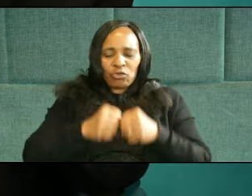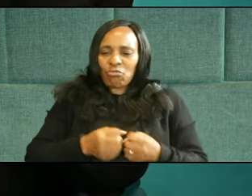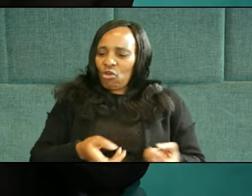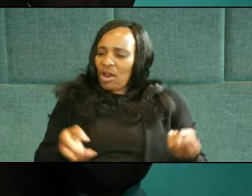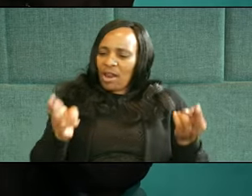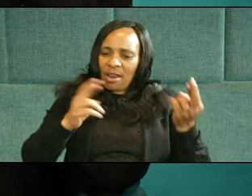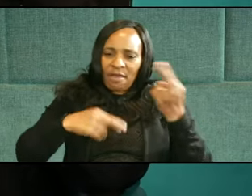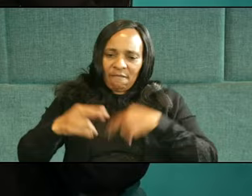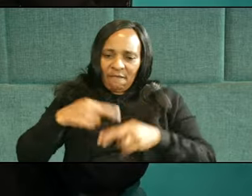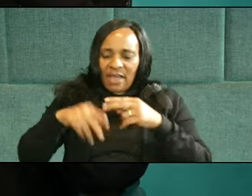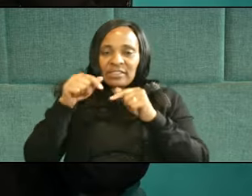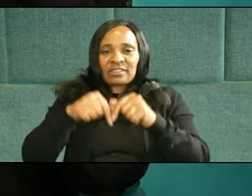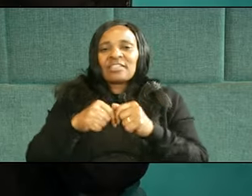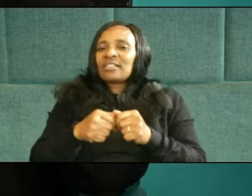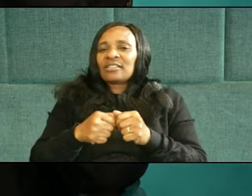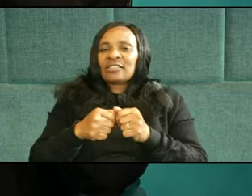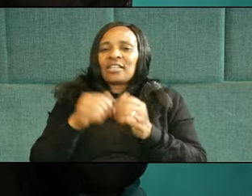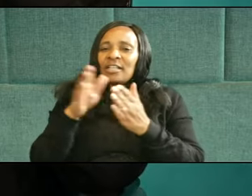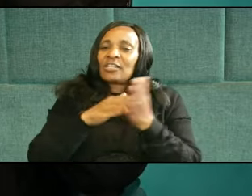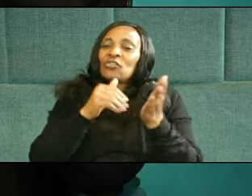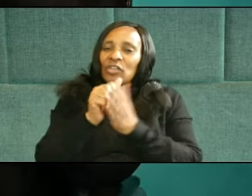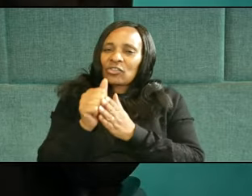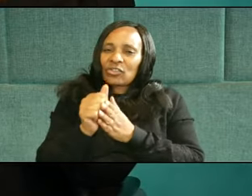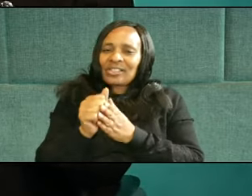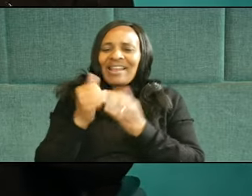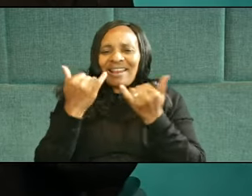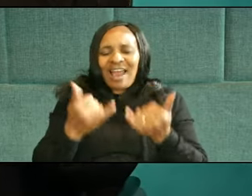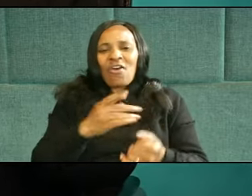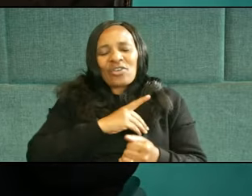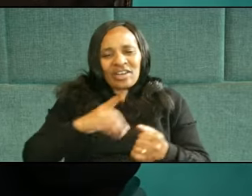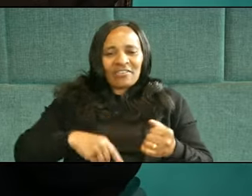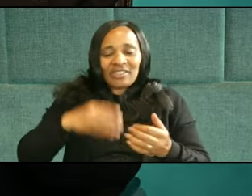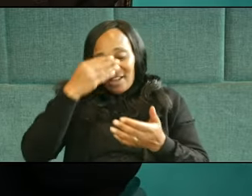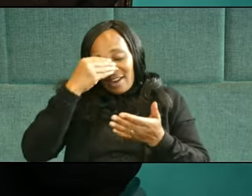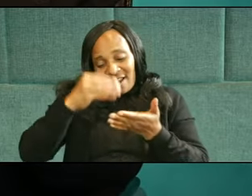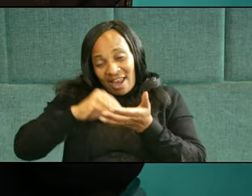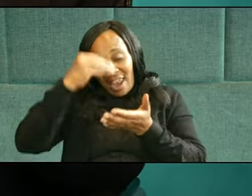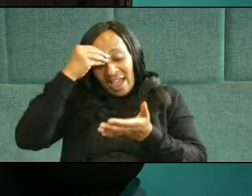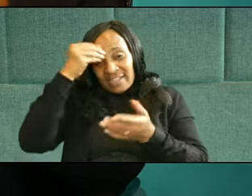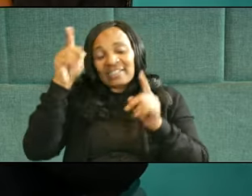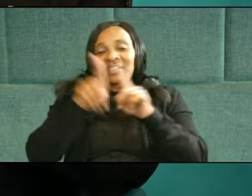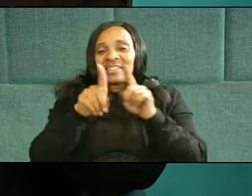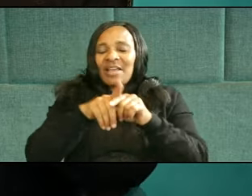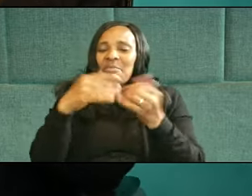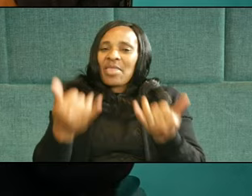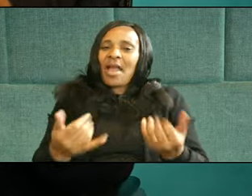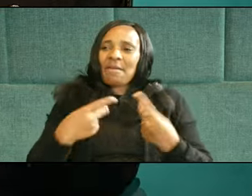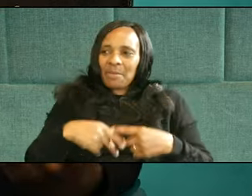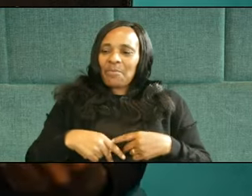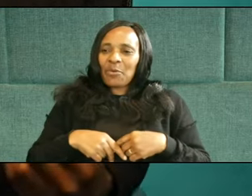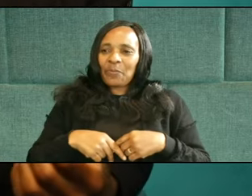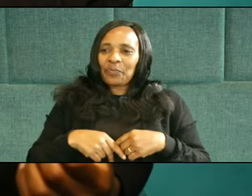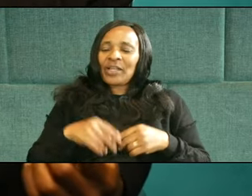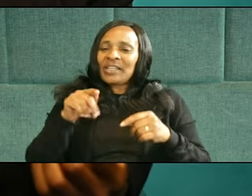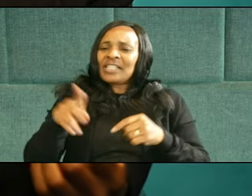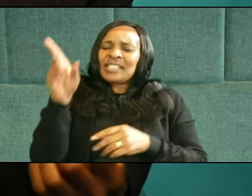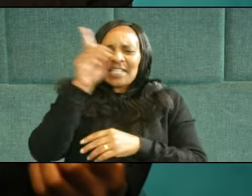causes. That is one thing that David really learned, and some that we can also pick as young people in our days. These